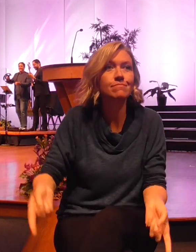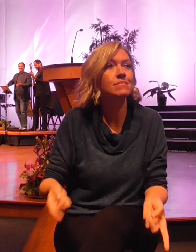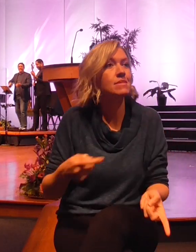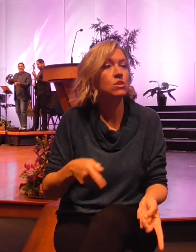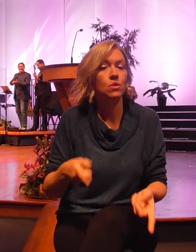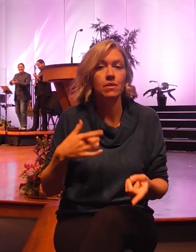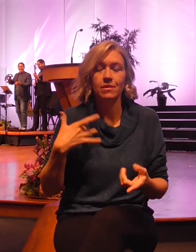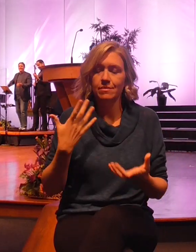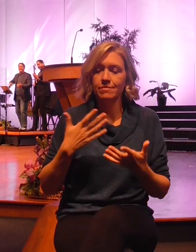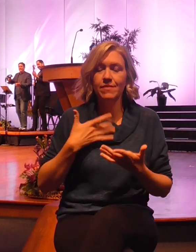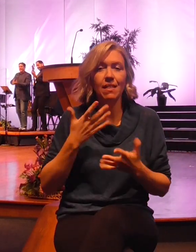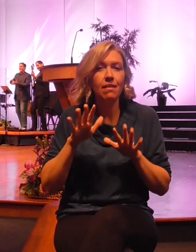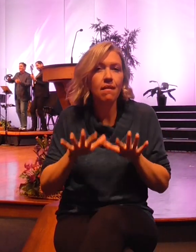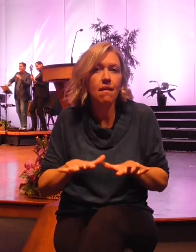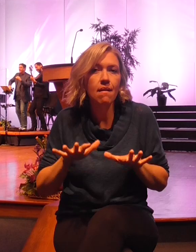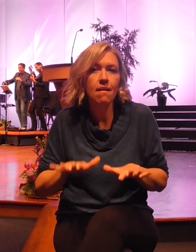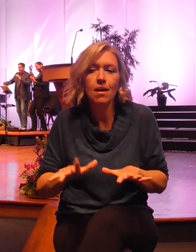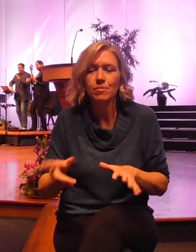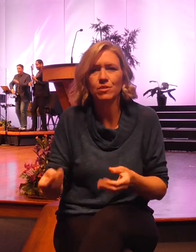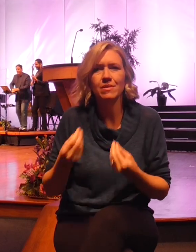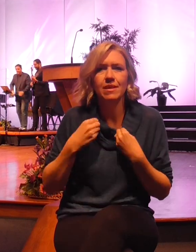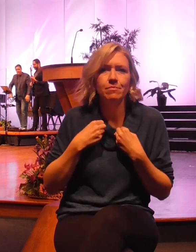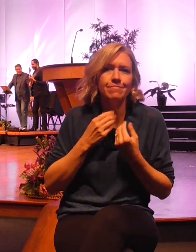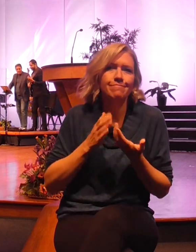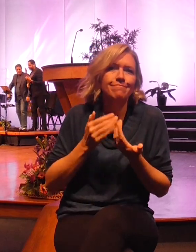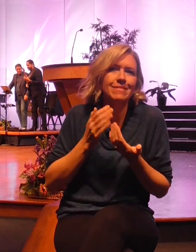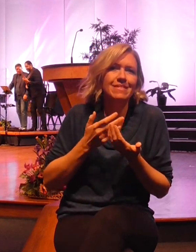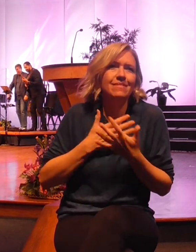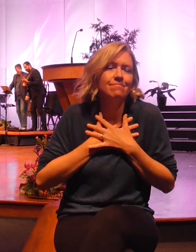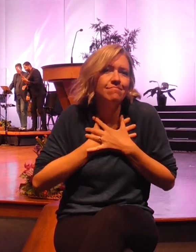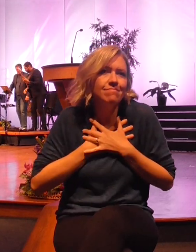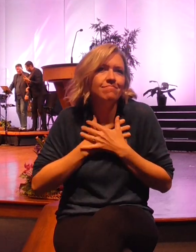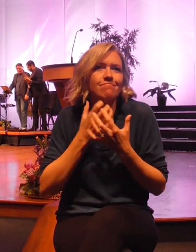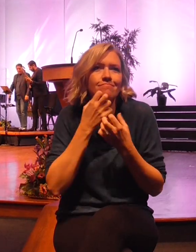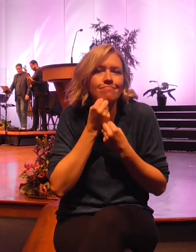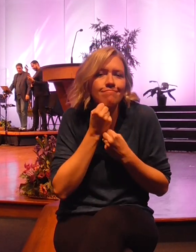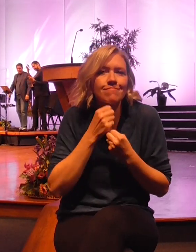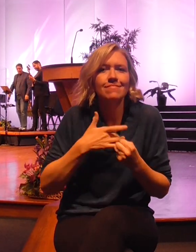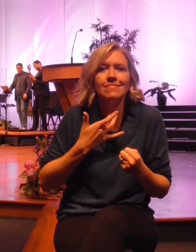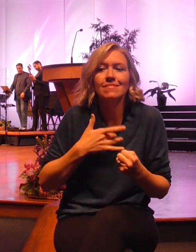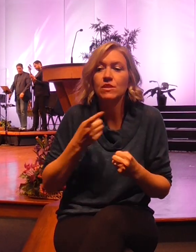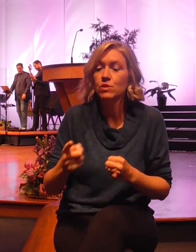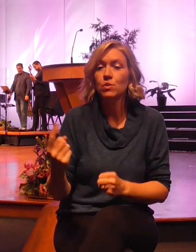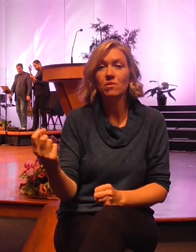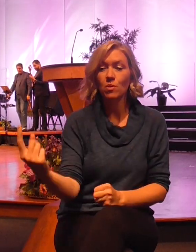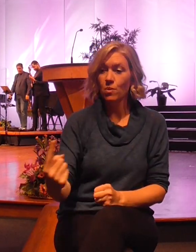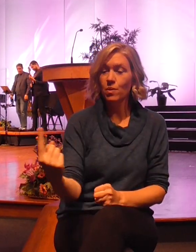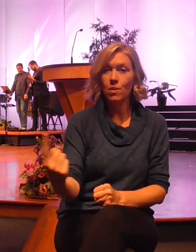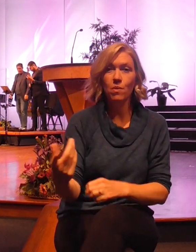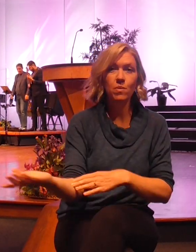down and you ease my mind, and you're okay when you spend your day alone.